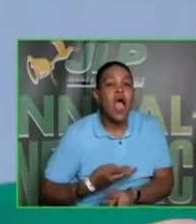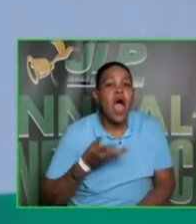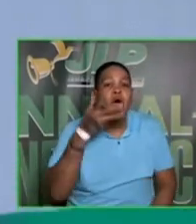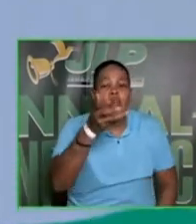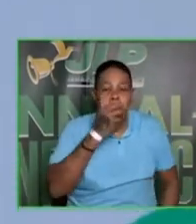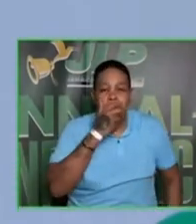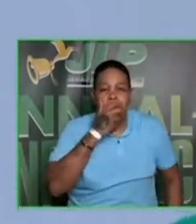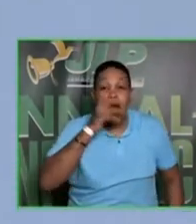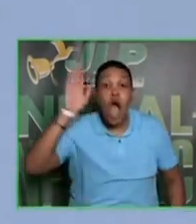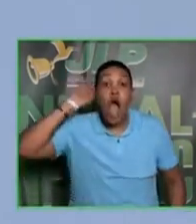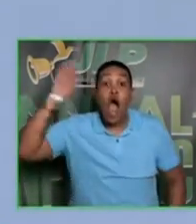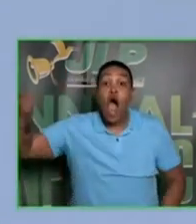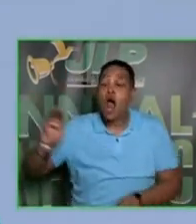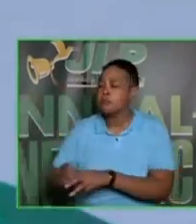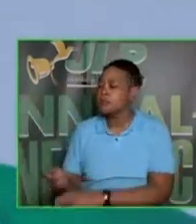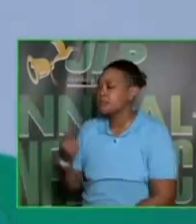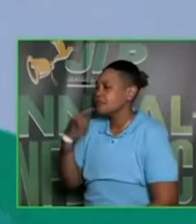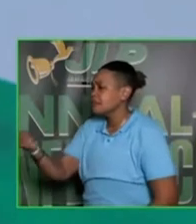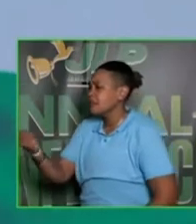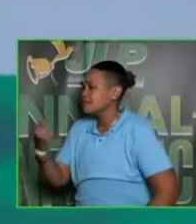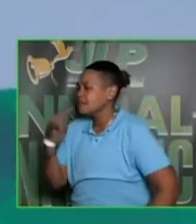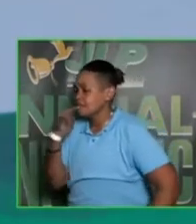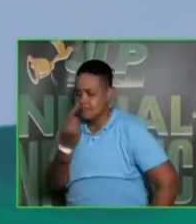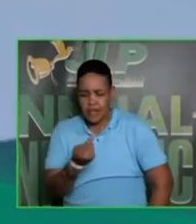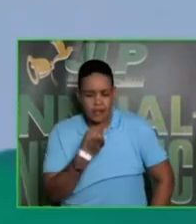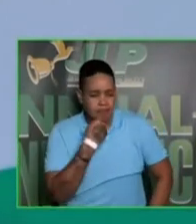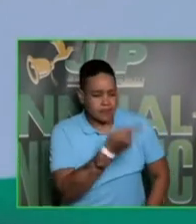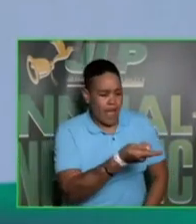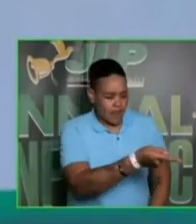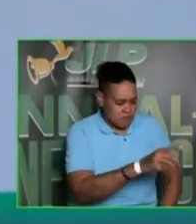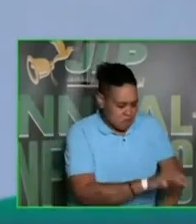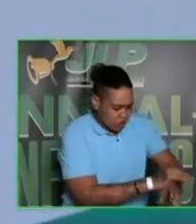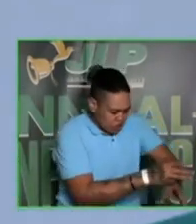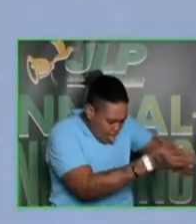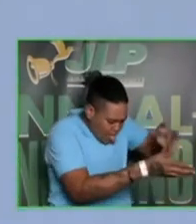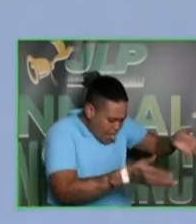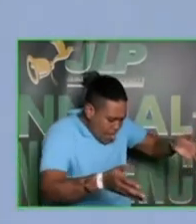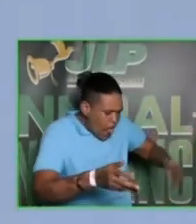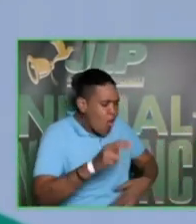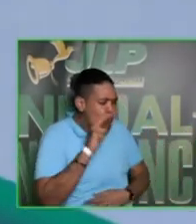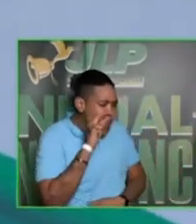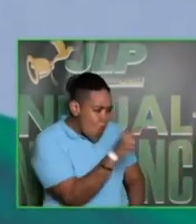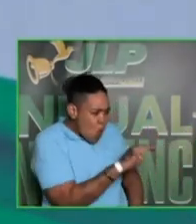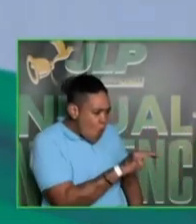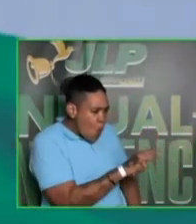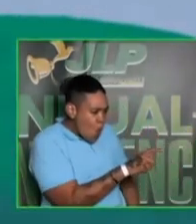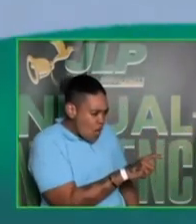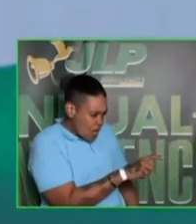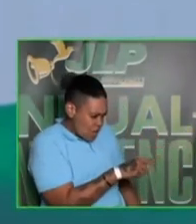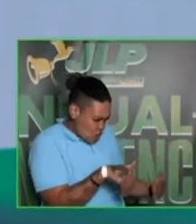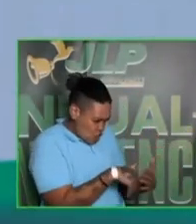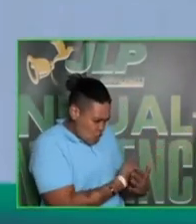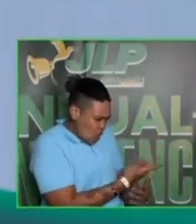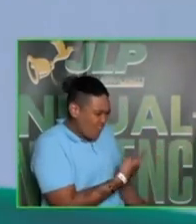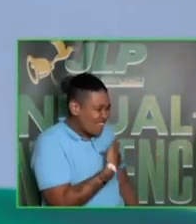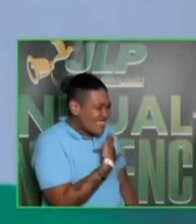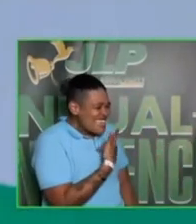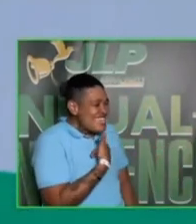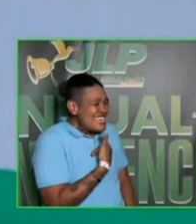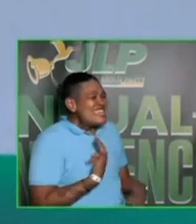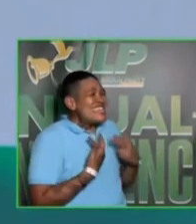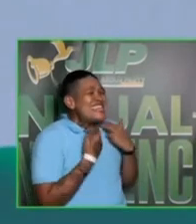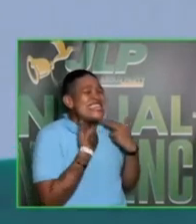my ministers have been directed that they must look in their ministries and find these kinds of nuisance and